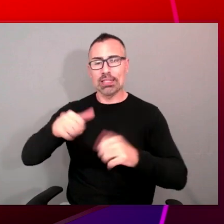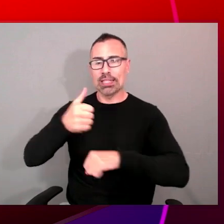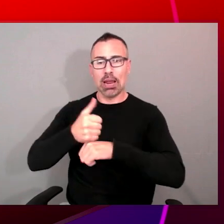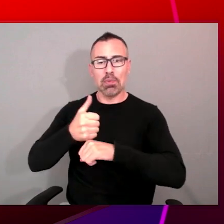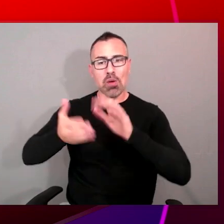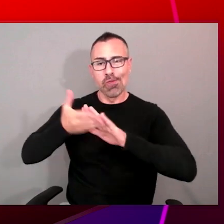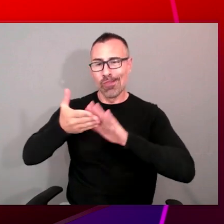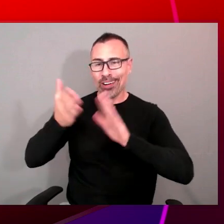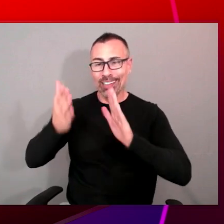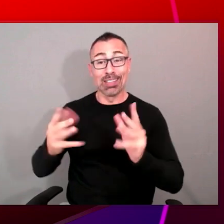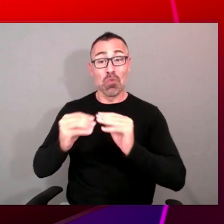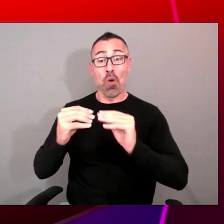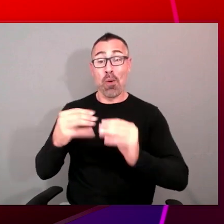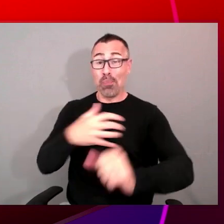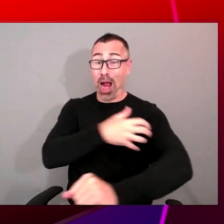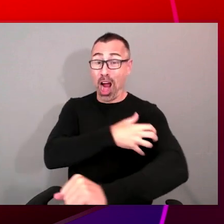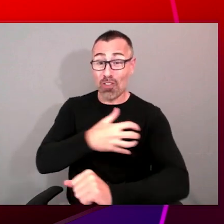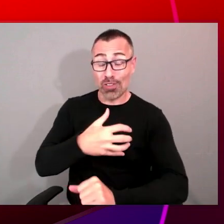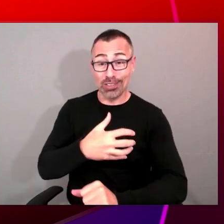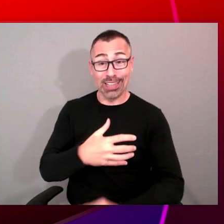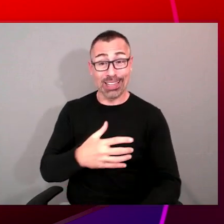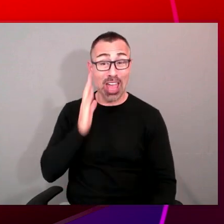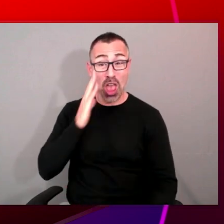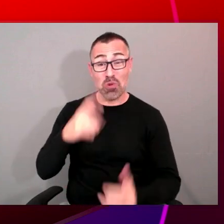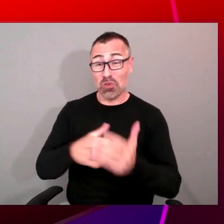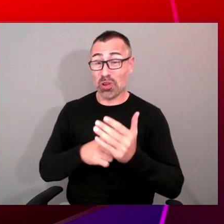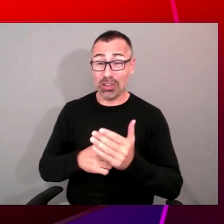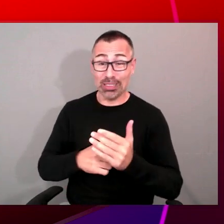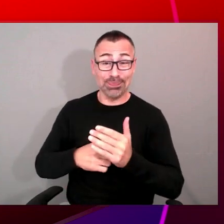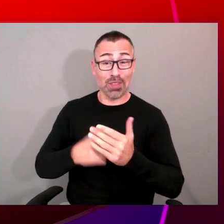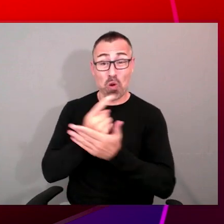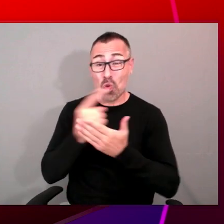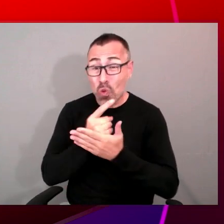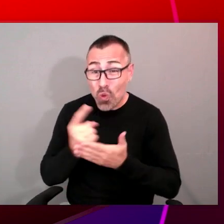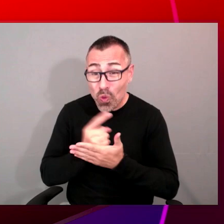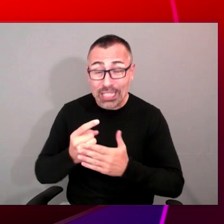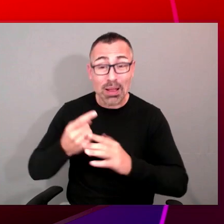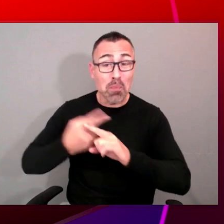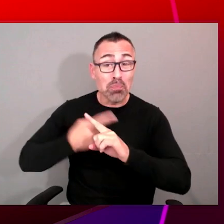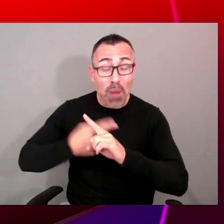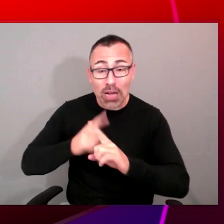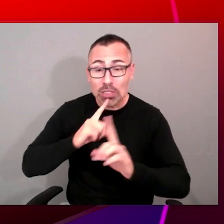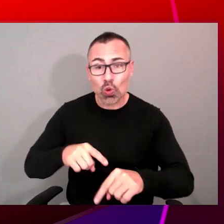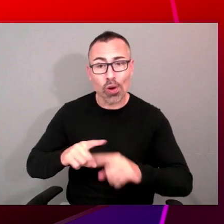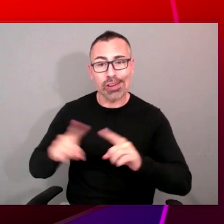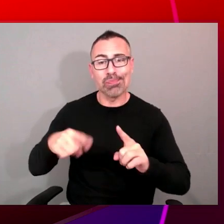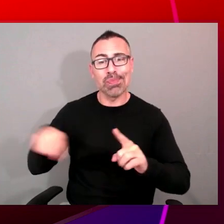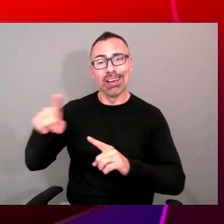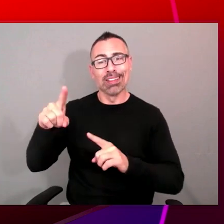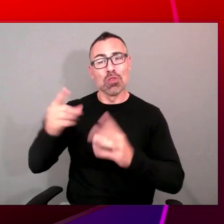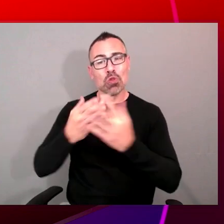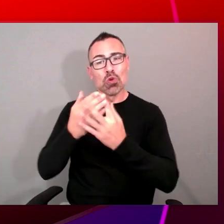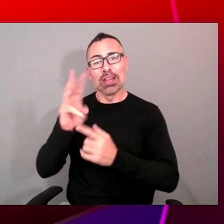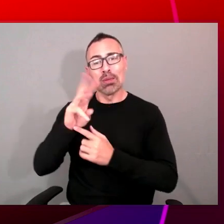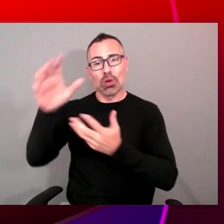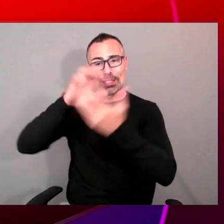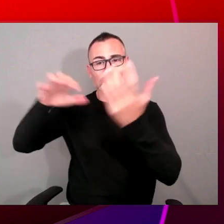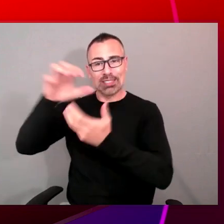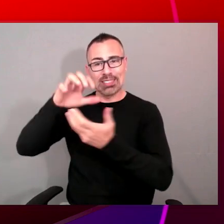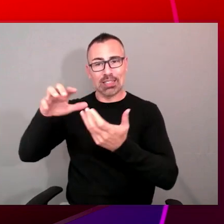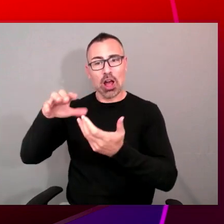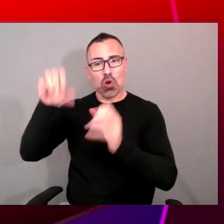than we would take weeks or months to order that piece of equipment. That afternoon, Jesse can deliver all of the material to